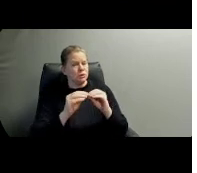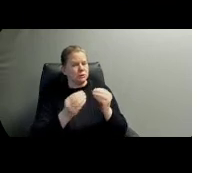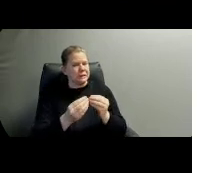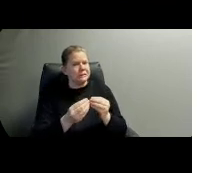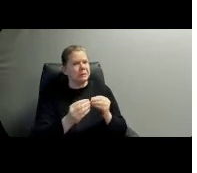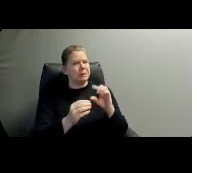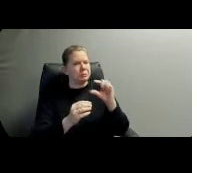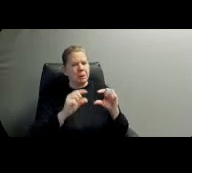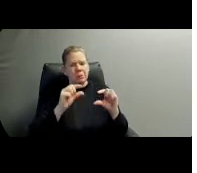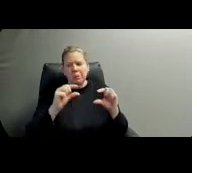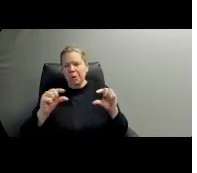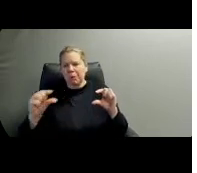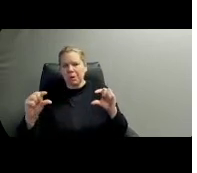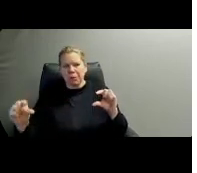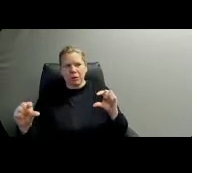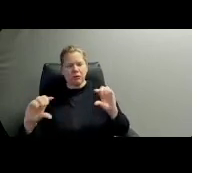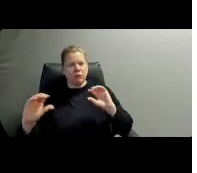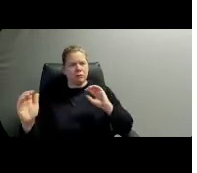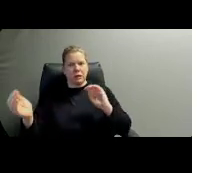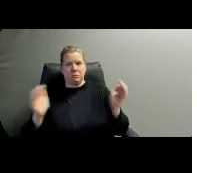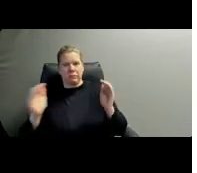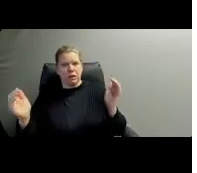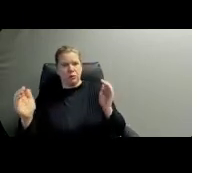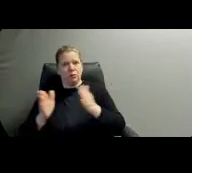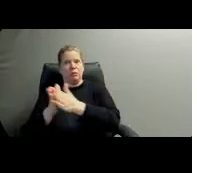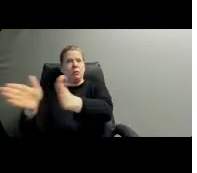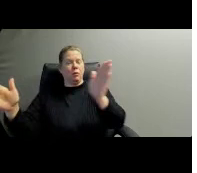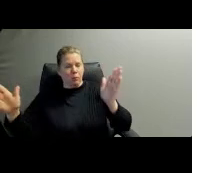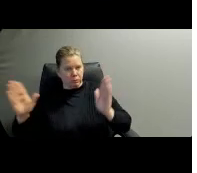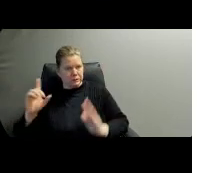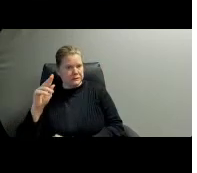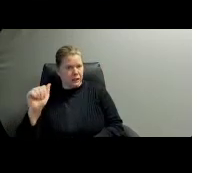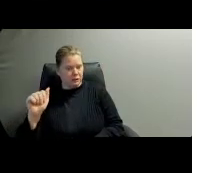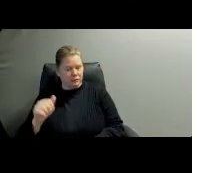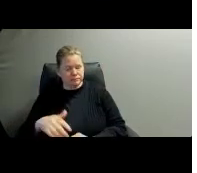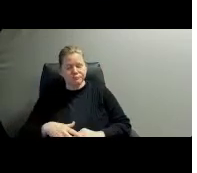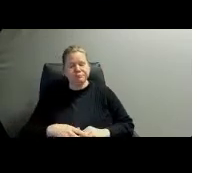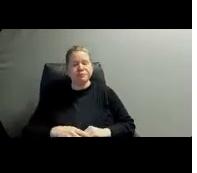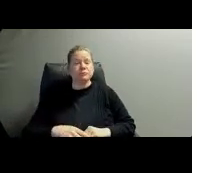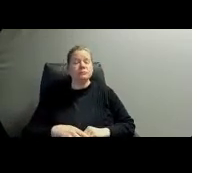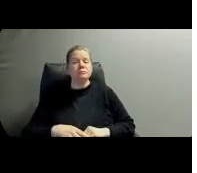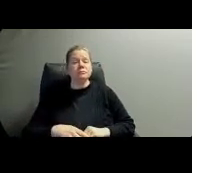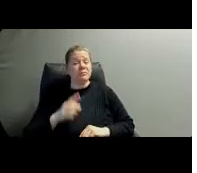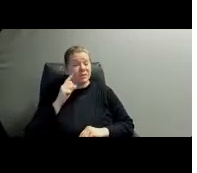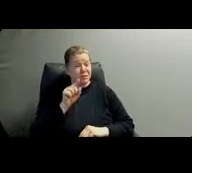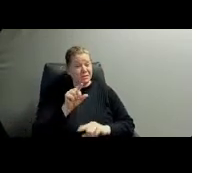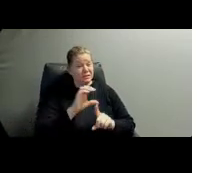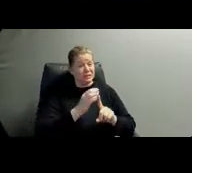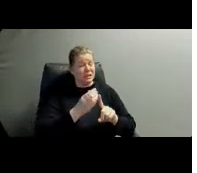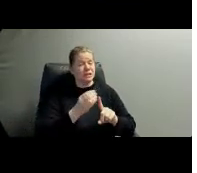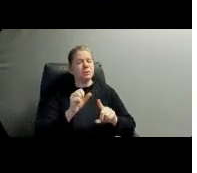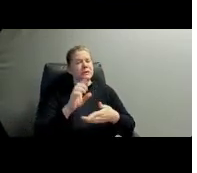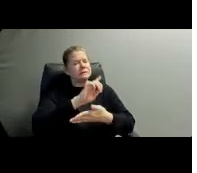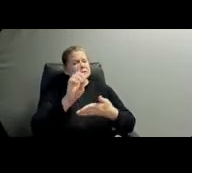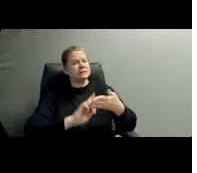small subset of the global anti money laundering data that we have, right? So in this case, we can